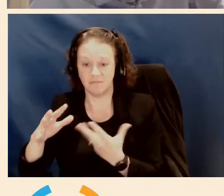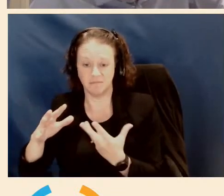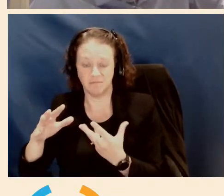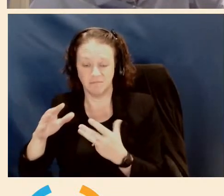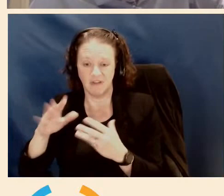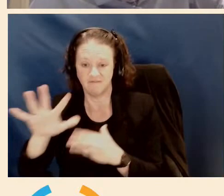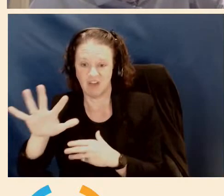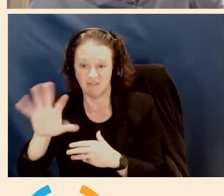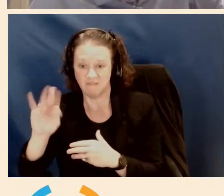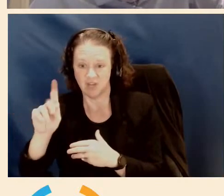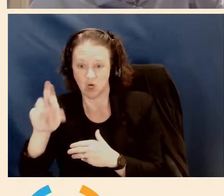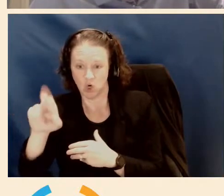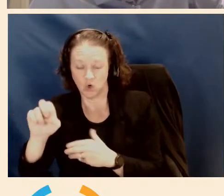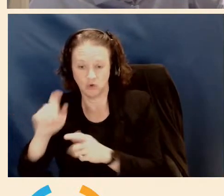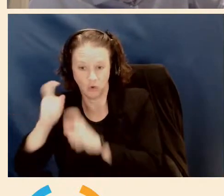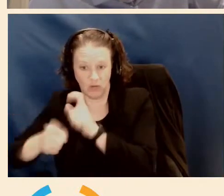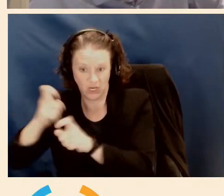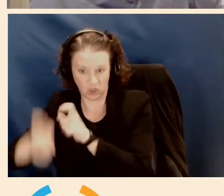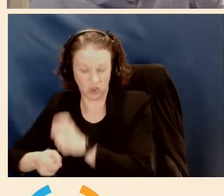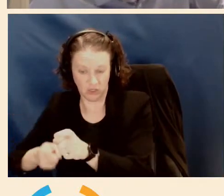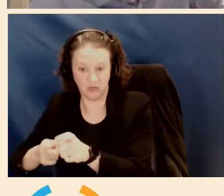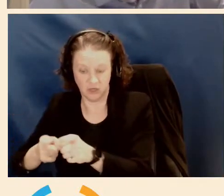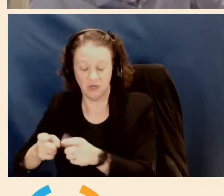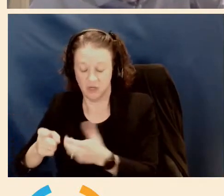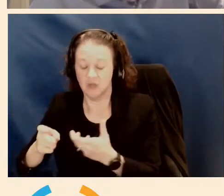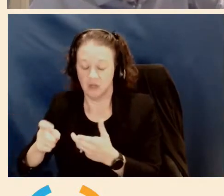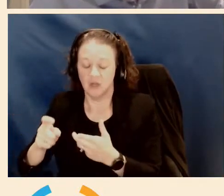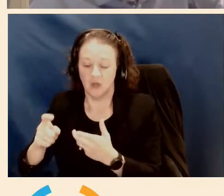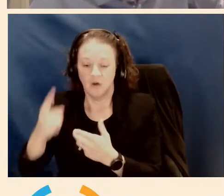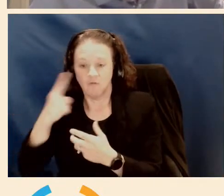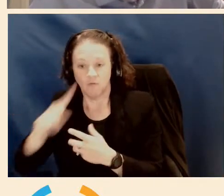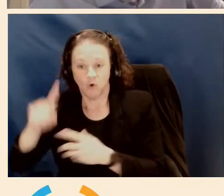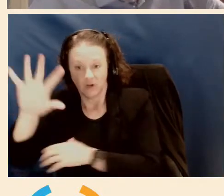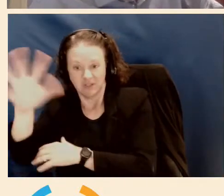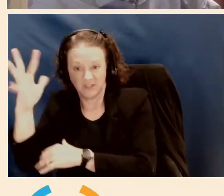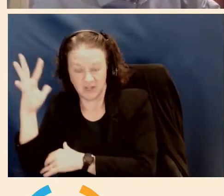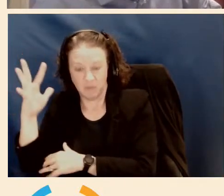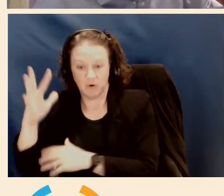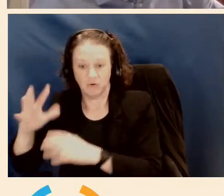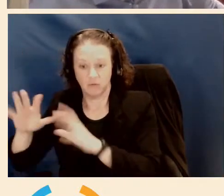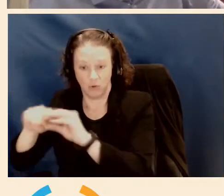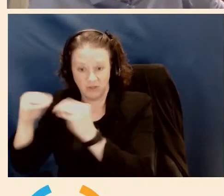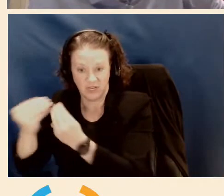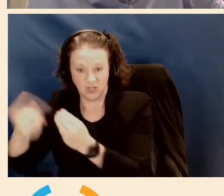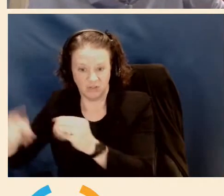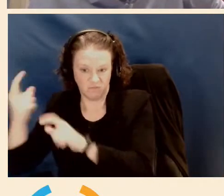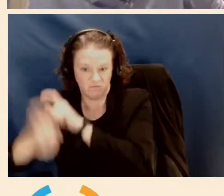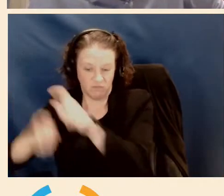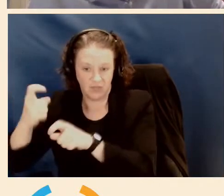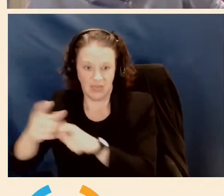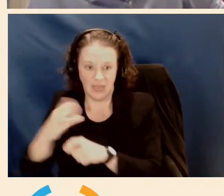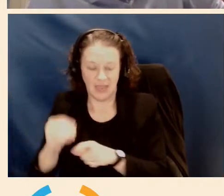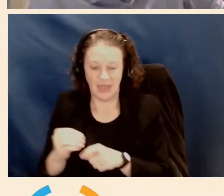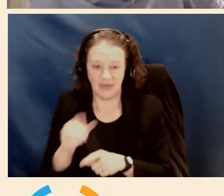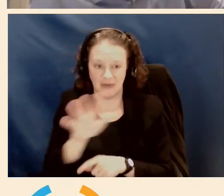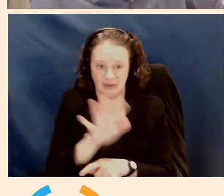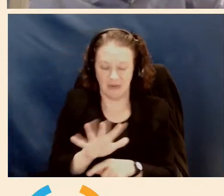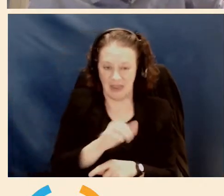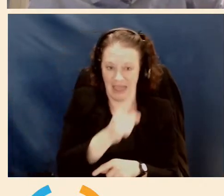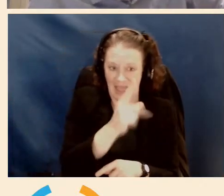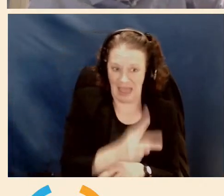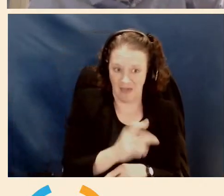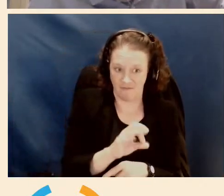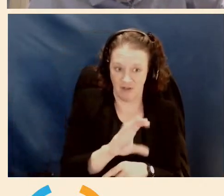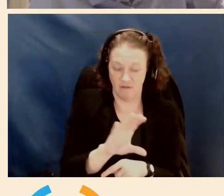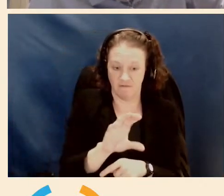Lands Board. And Senator Fagan, you've received nearly $700,000, roughly half your donations, from public employees unions whose